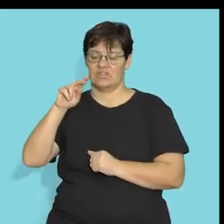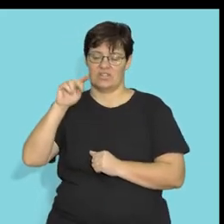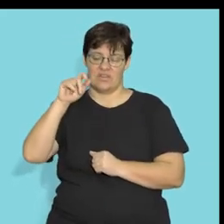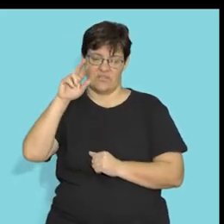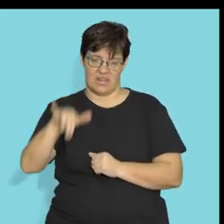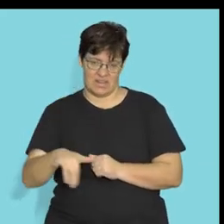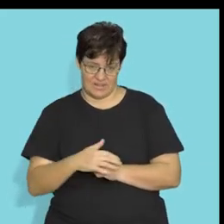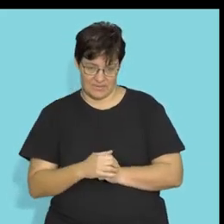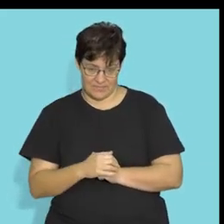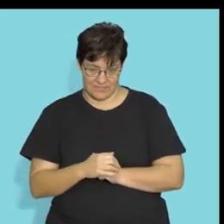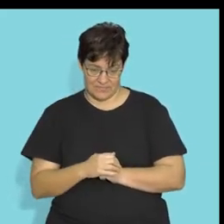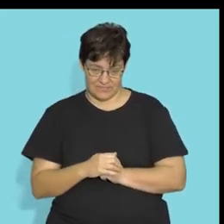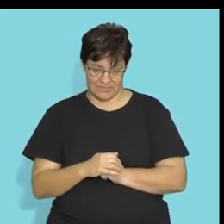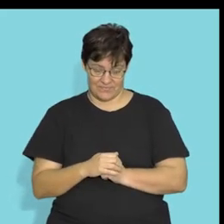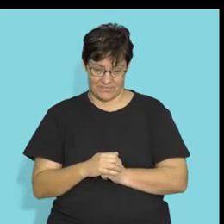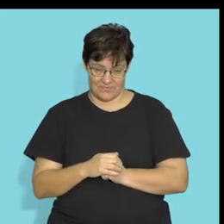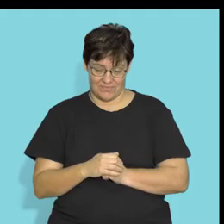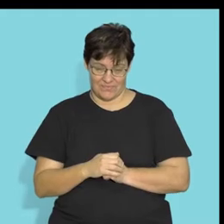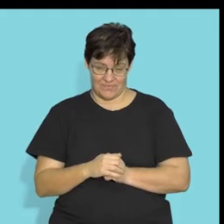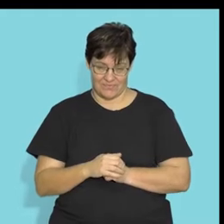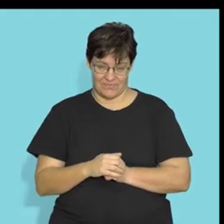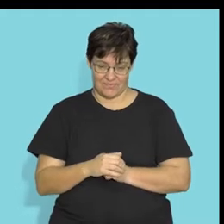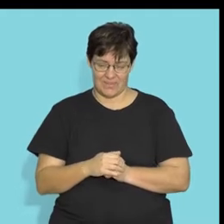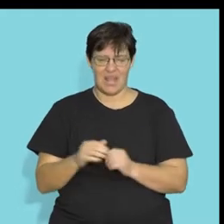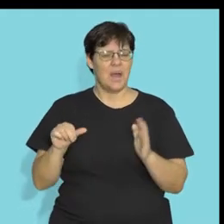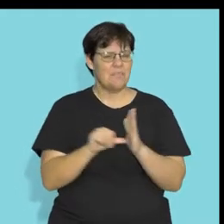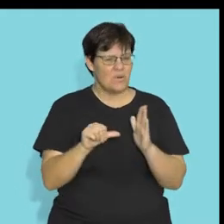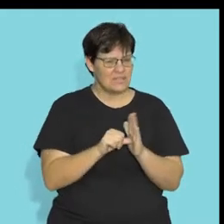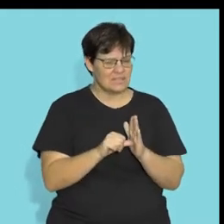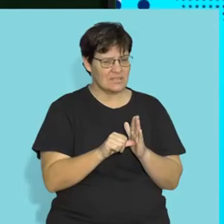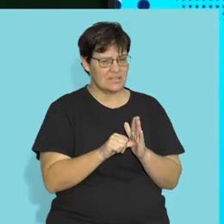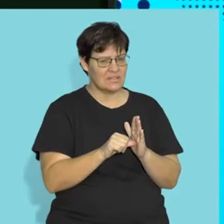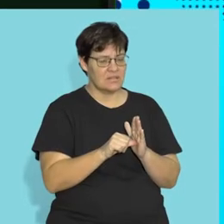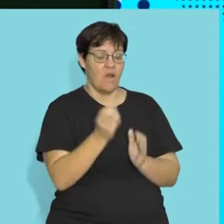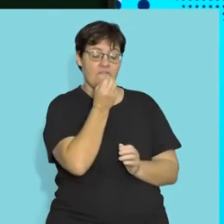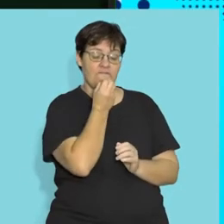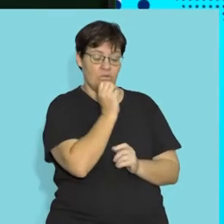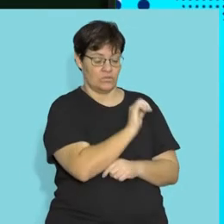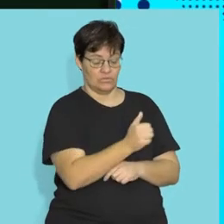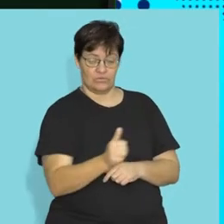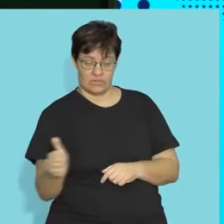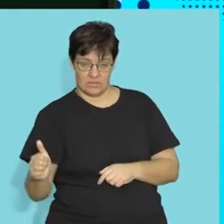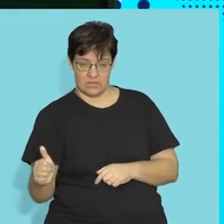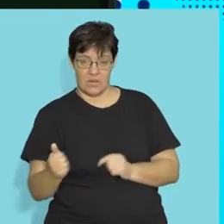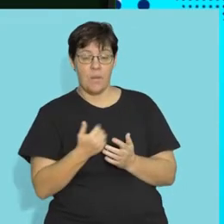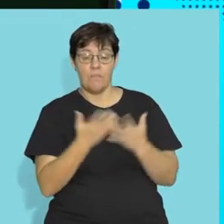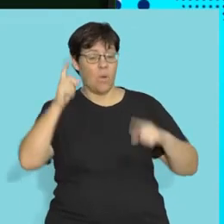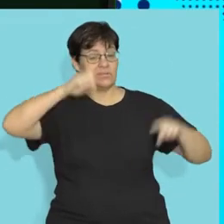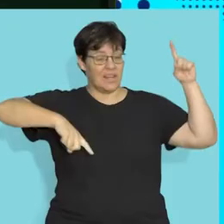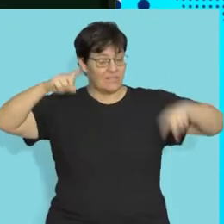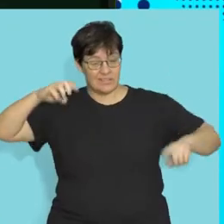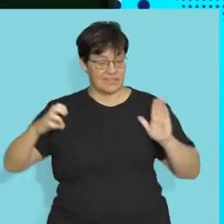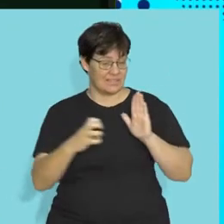level would be your tertiary consumers. So it's important that we note that in a food chain, the more diverse